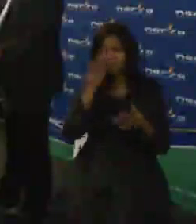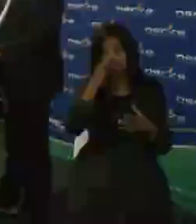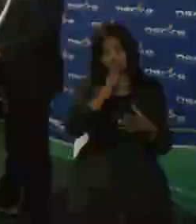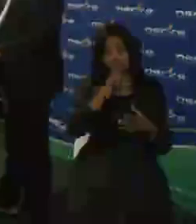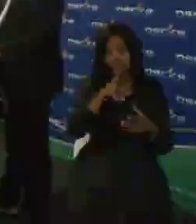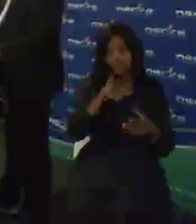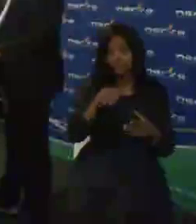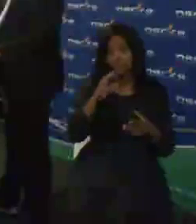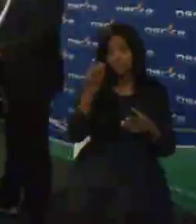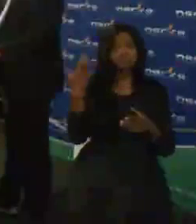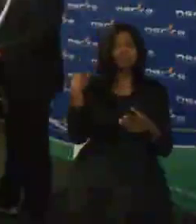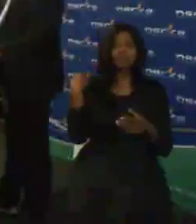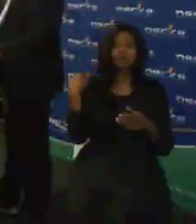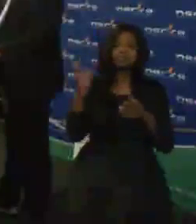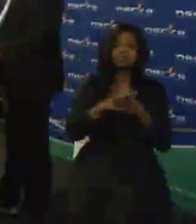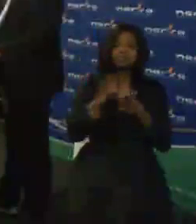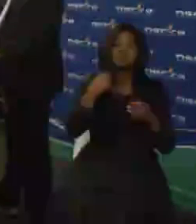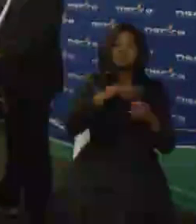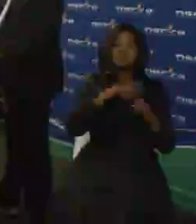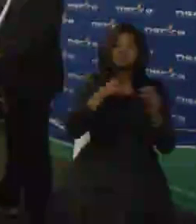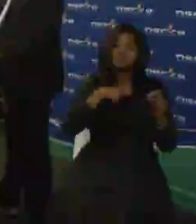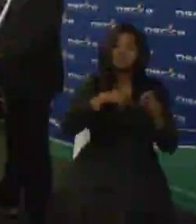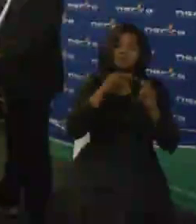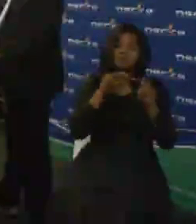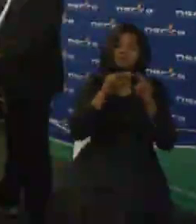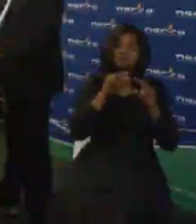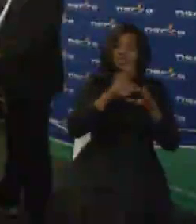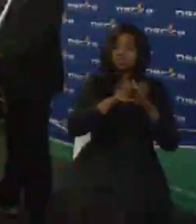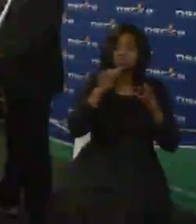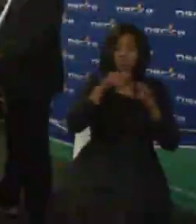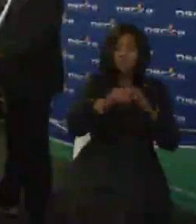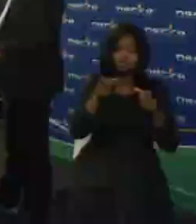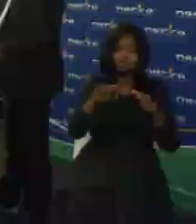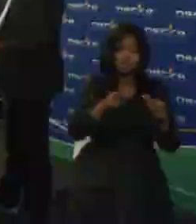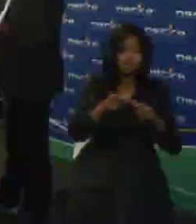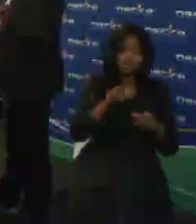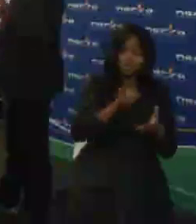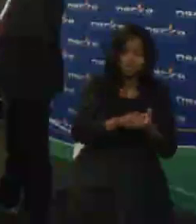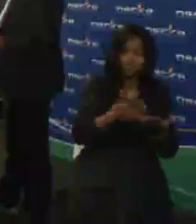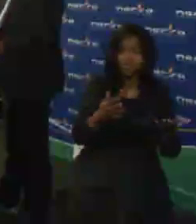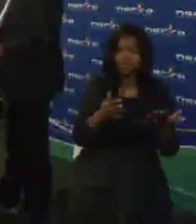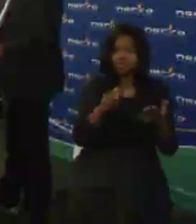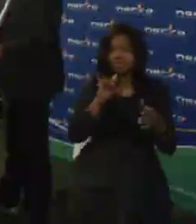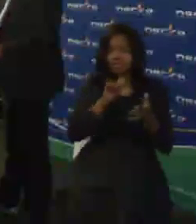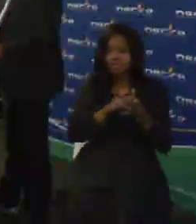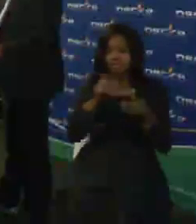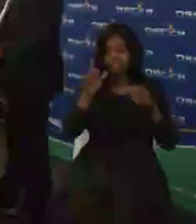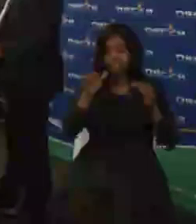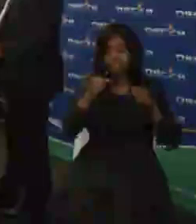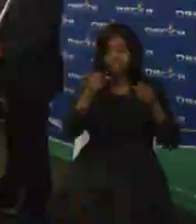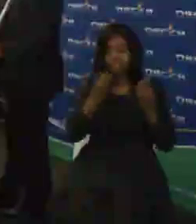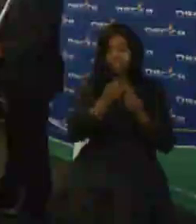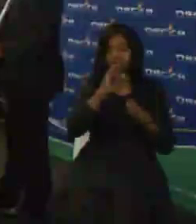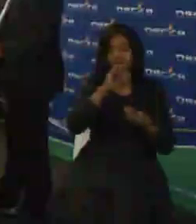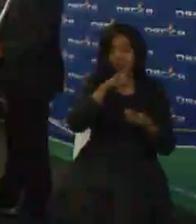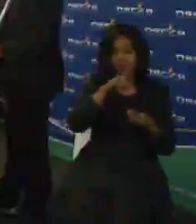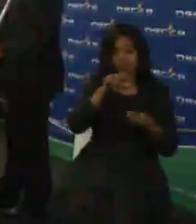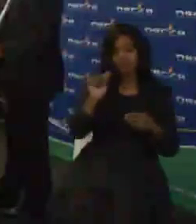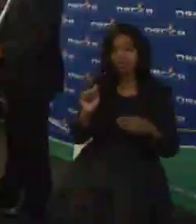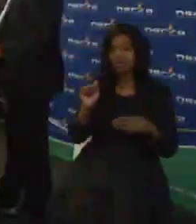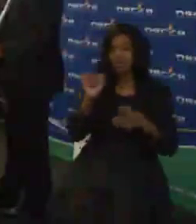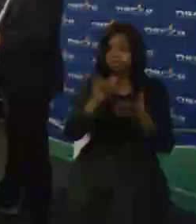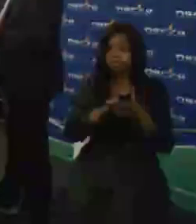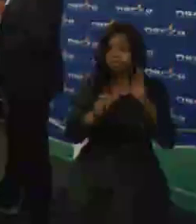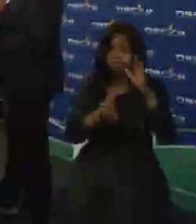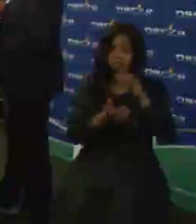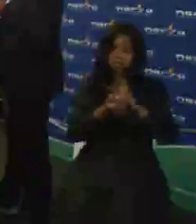from our perspective, Eskom is not in control of that debt. That's the agreement and the PPAs that are